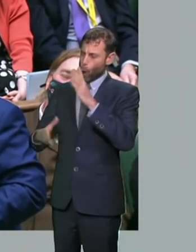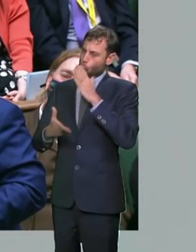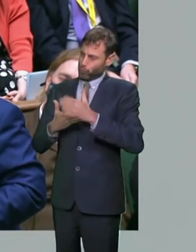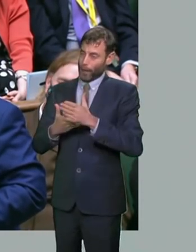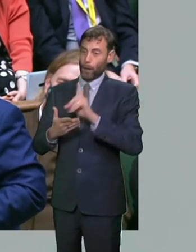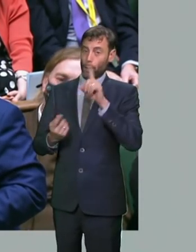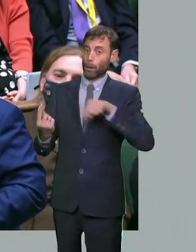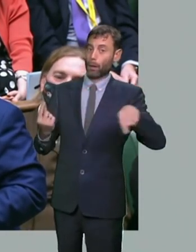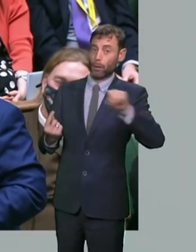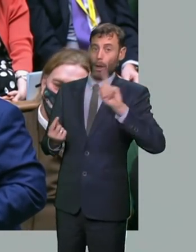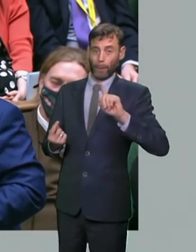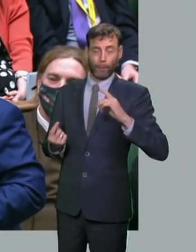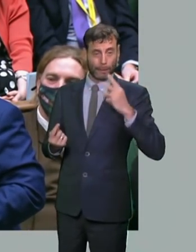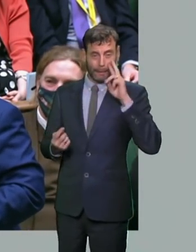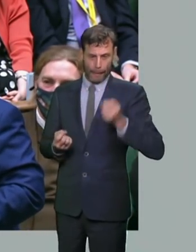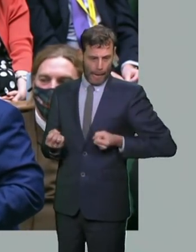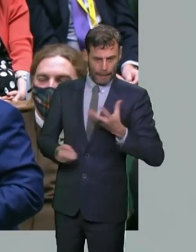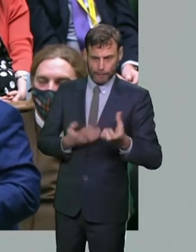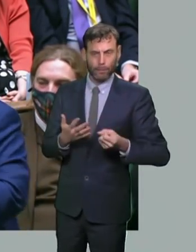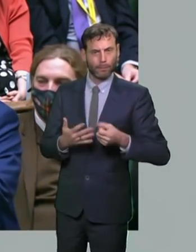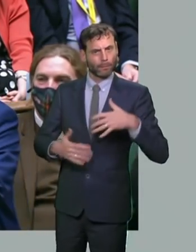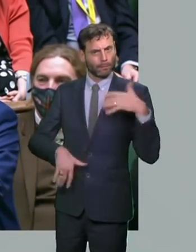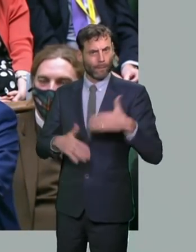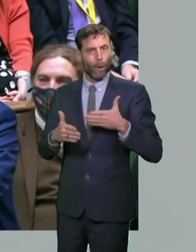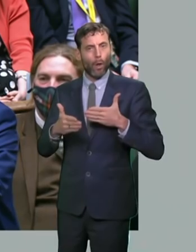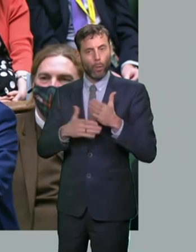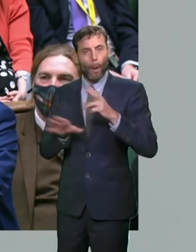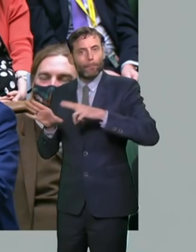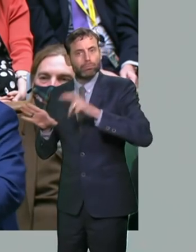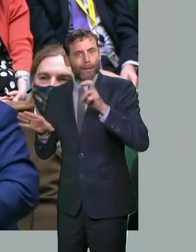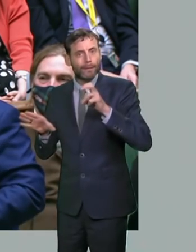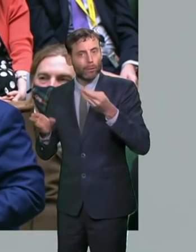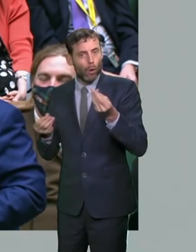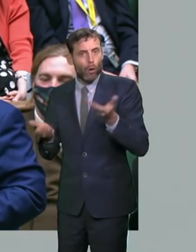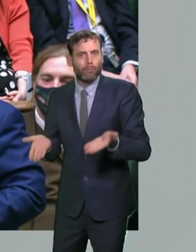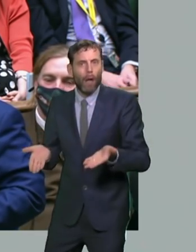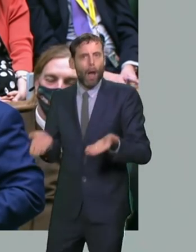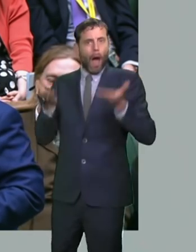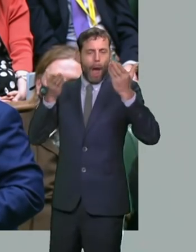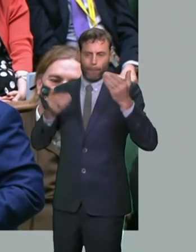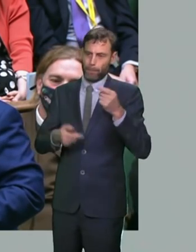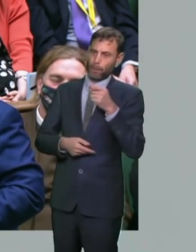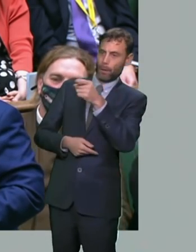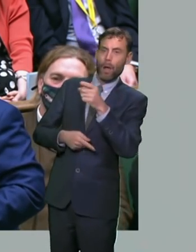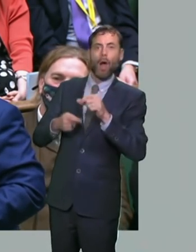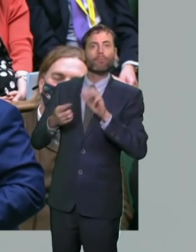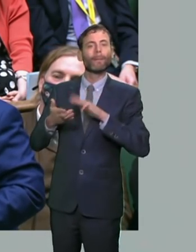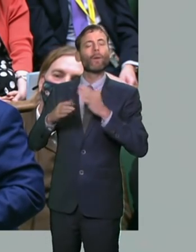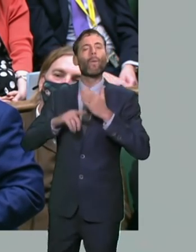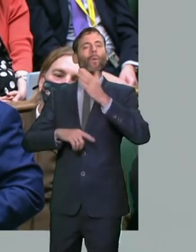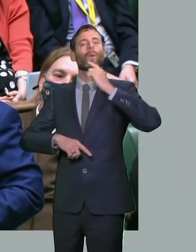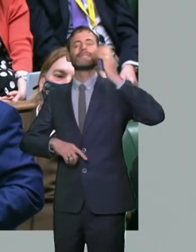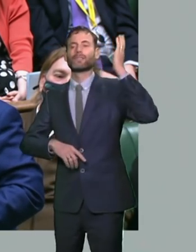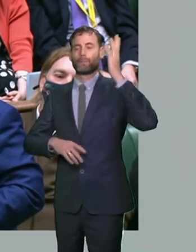crisis. Brexit is hitting the economy hard, but the Prime Minister can't even give a coherent speech to business. The